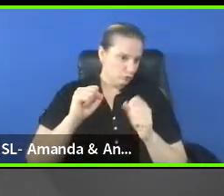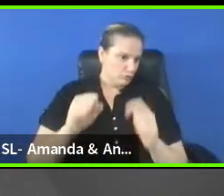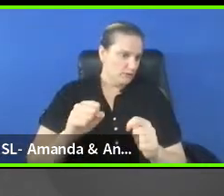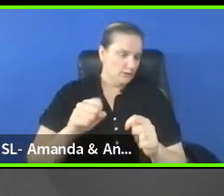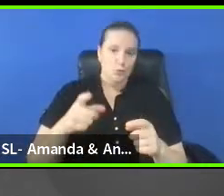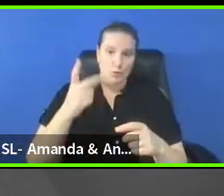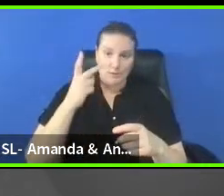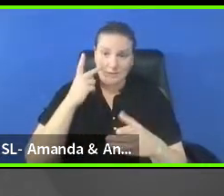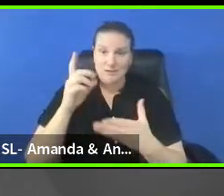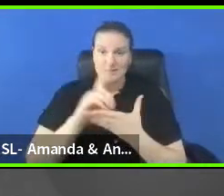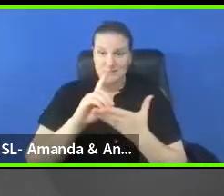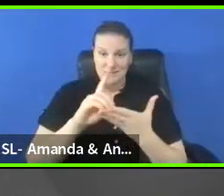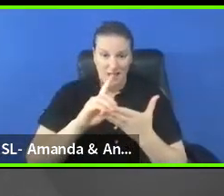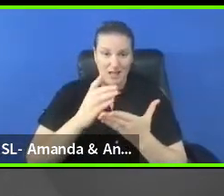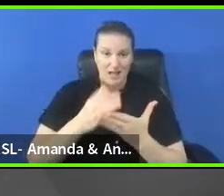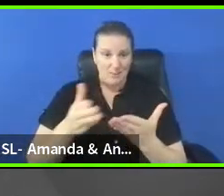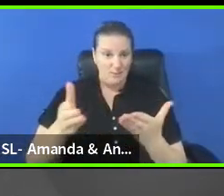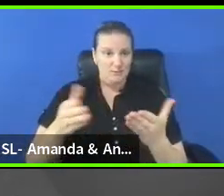design elements,